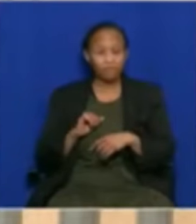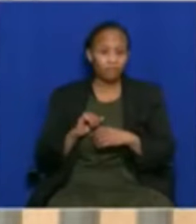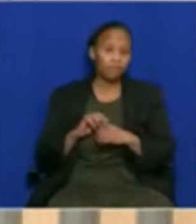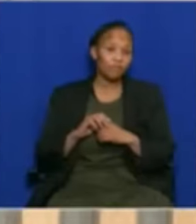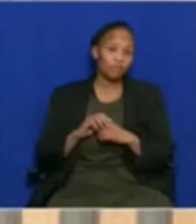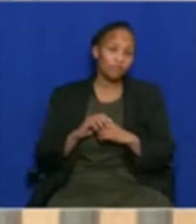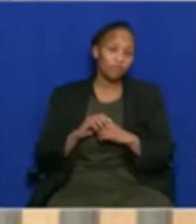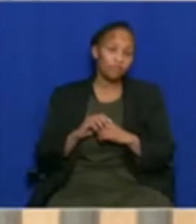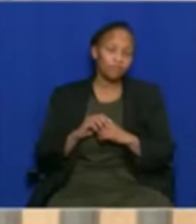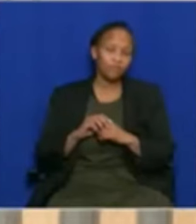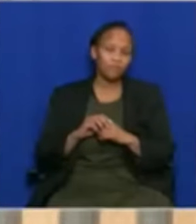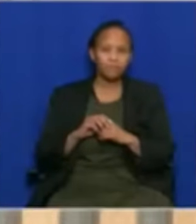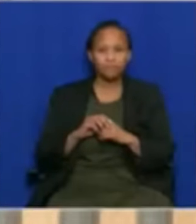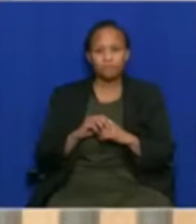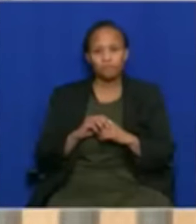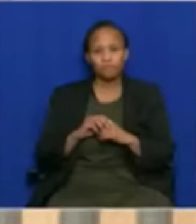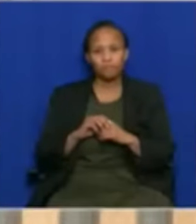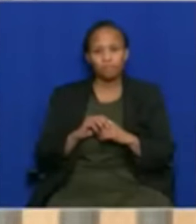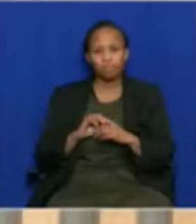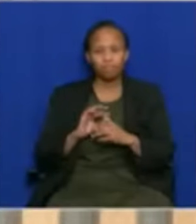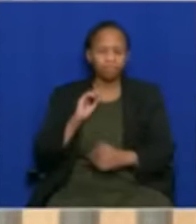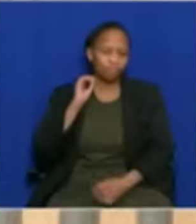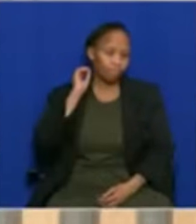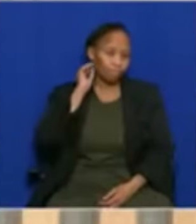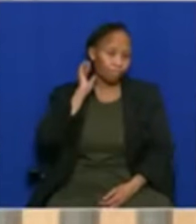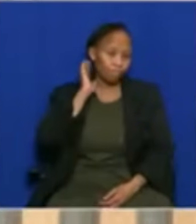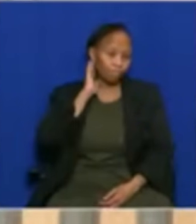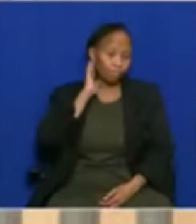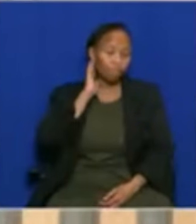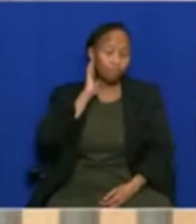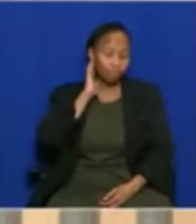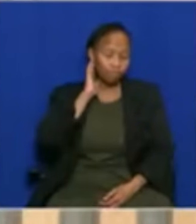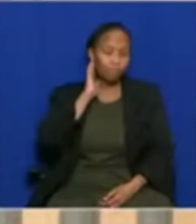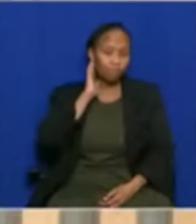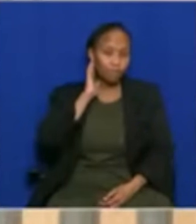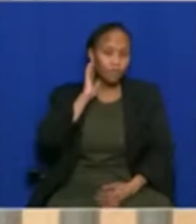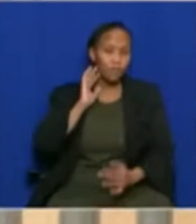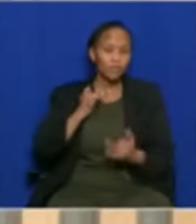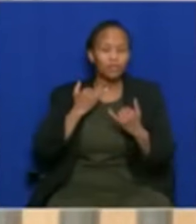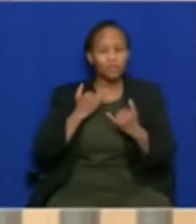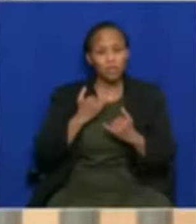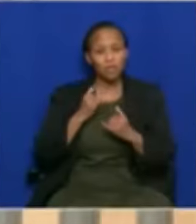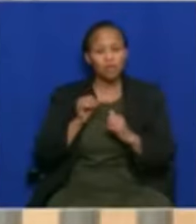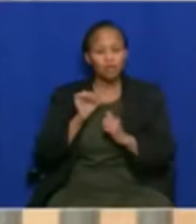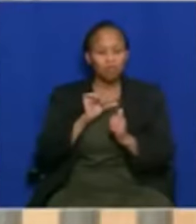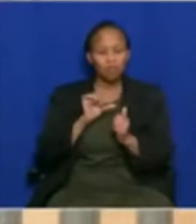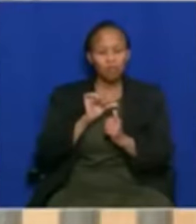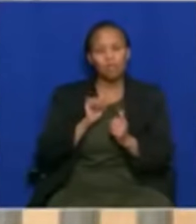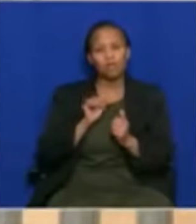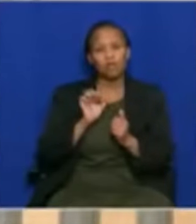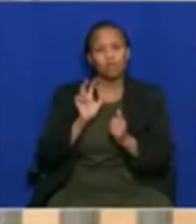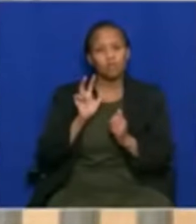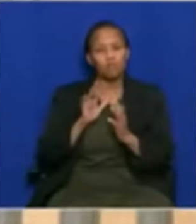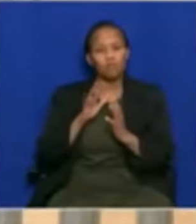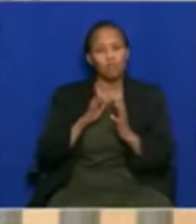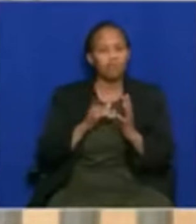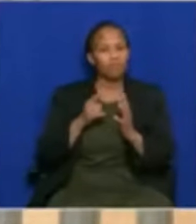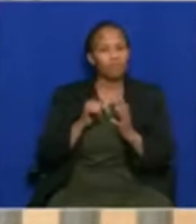Bearing that in mind, let's go to your page, let's go to your affidavit, the warrant of arrest affidavit.